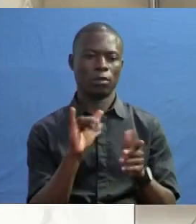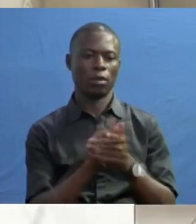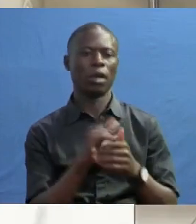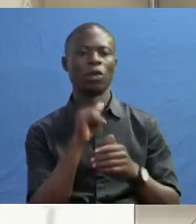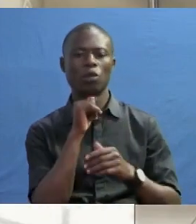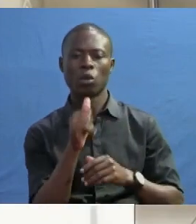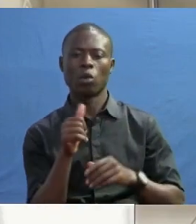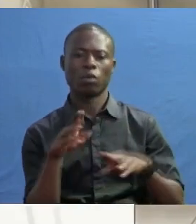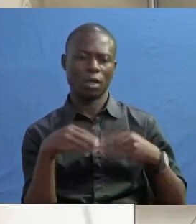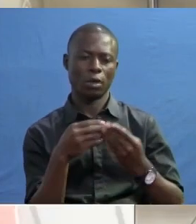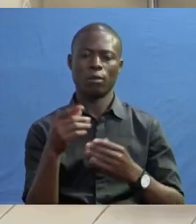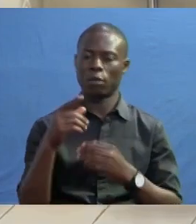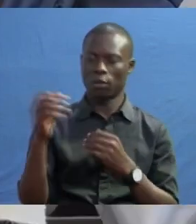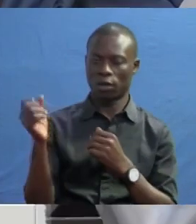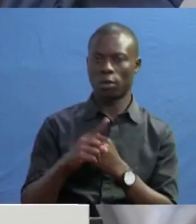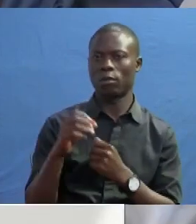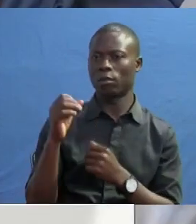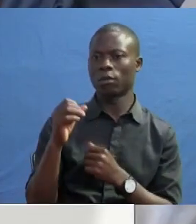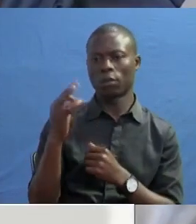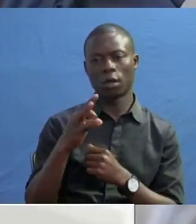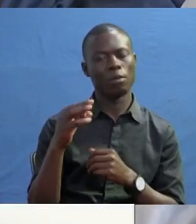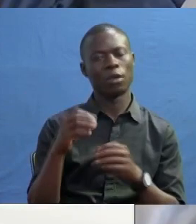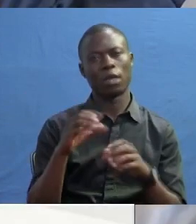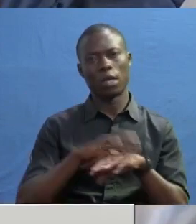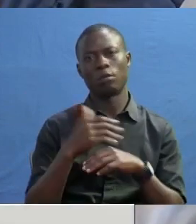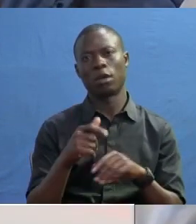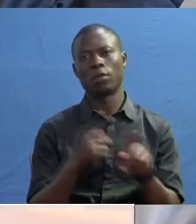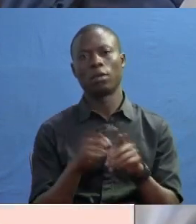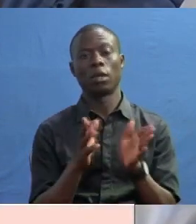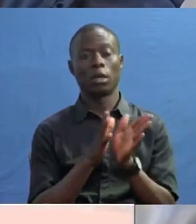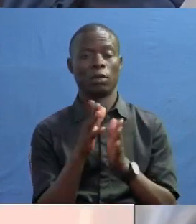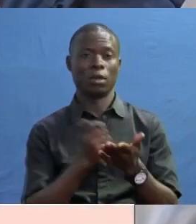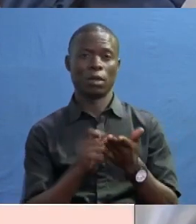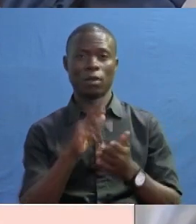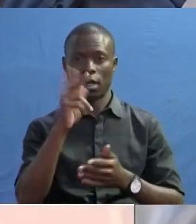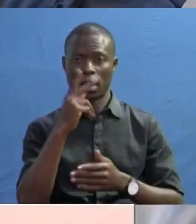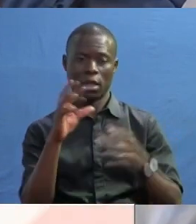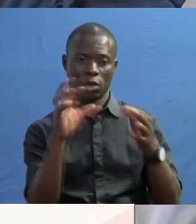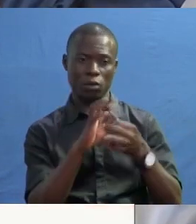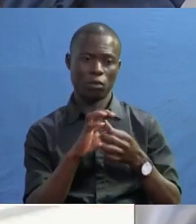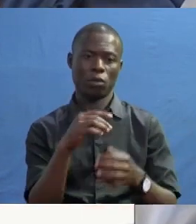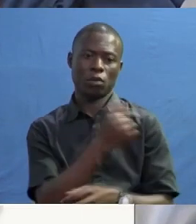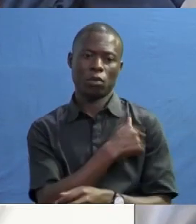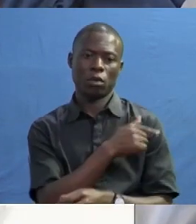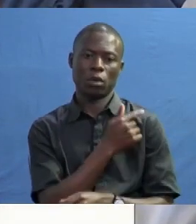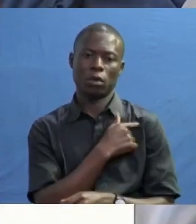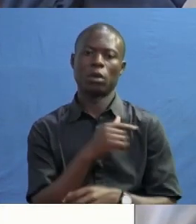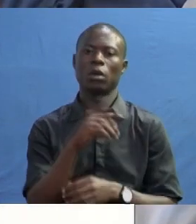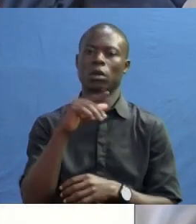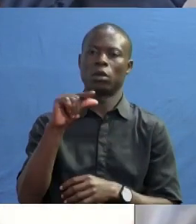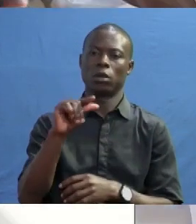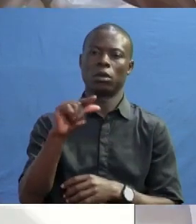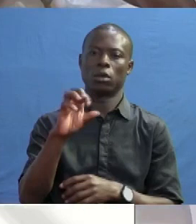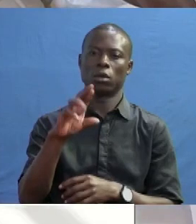been given their allowance for more than 3 months. General Secretary of Kenya Union of Clinical Officers George Gibure chastised